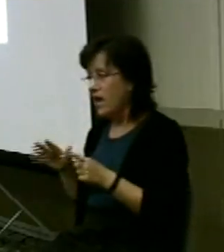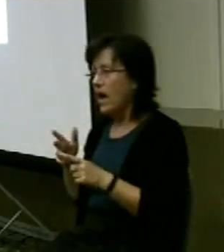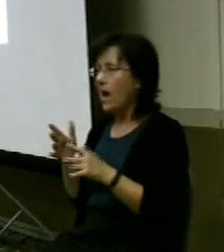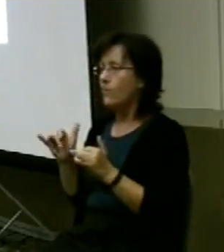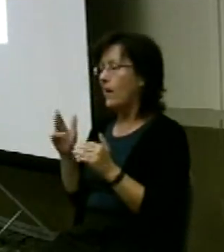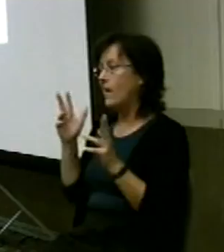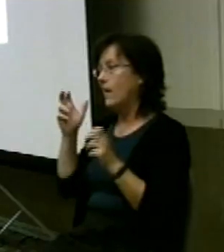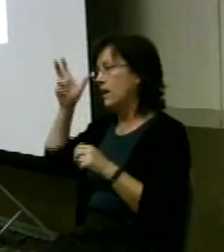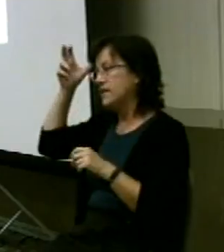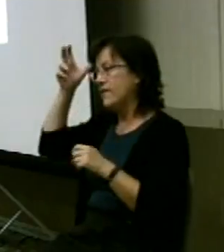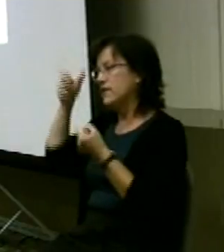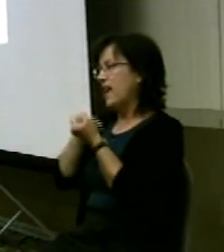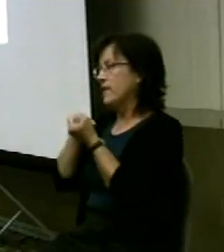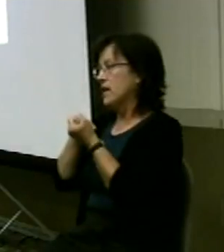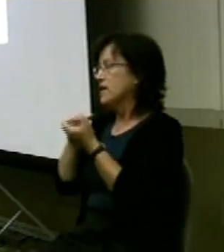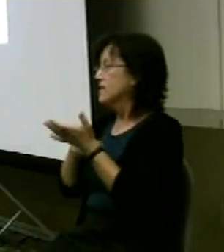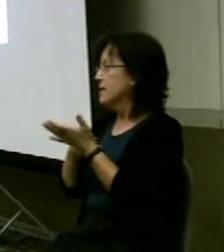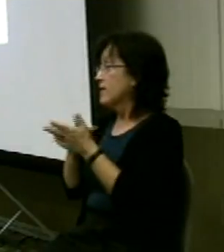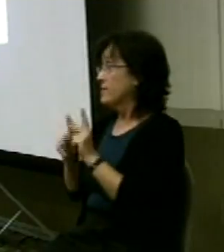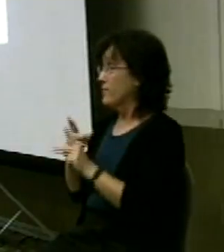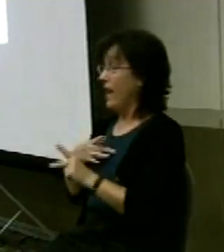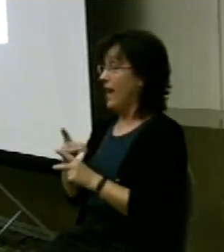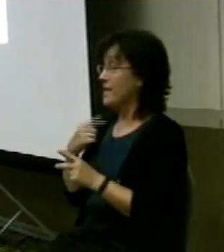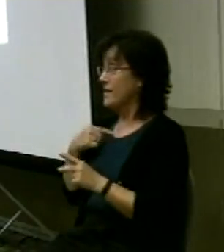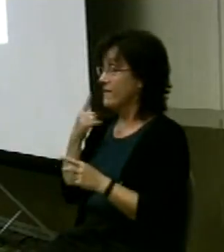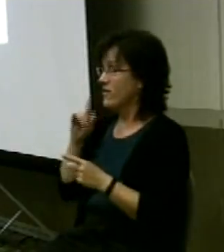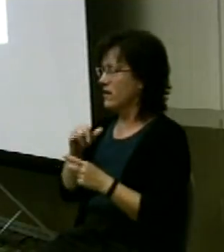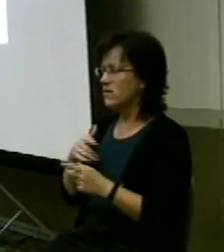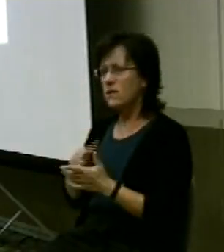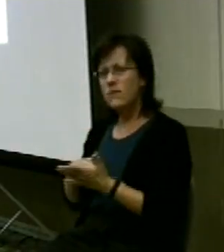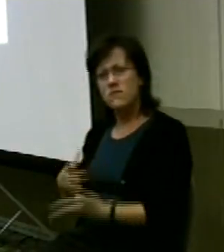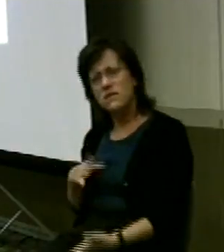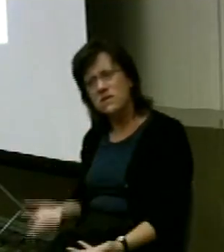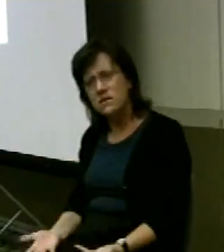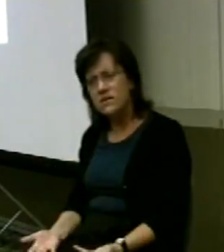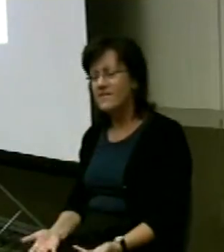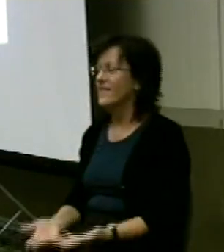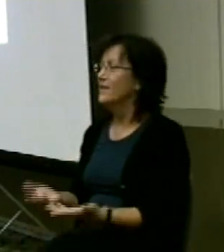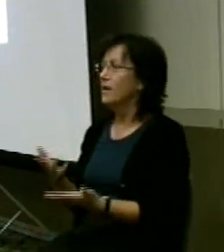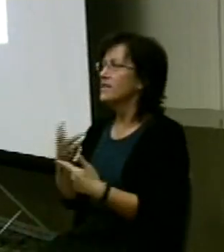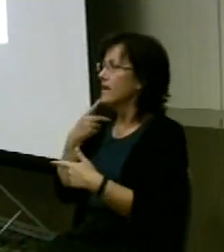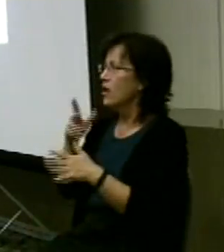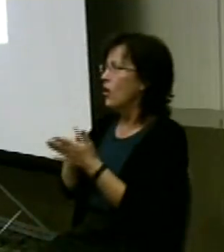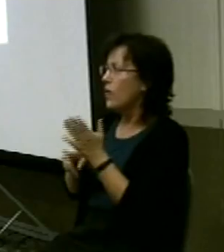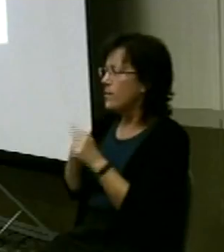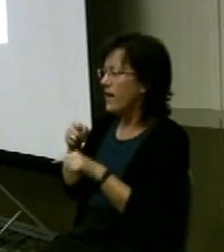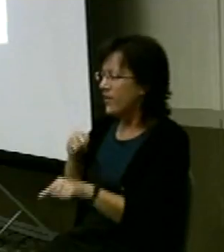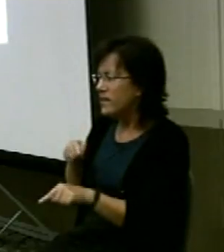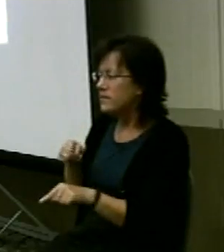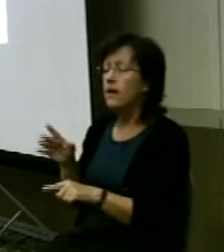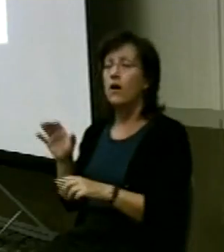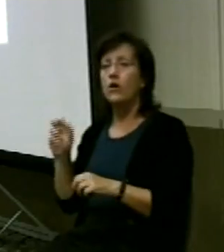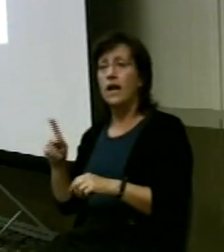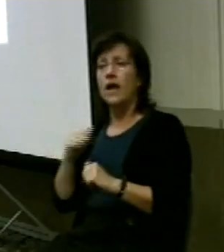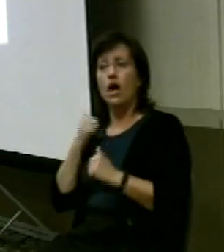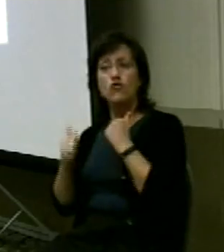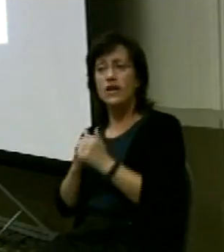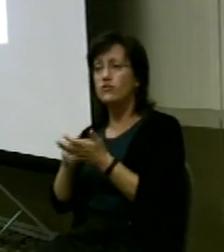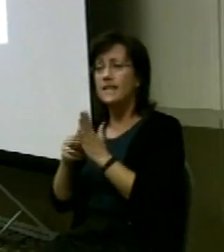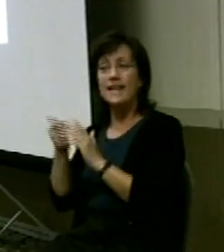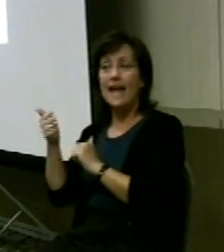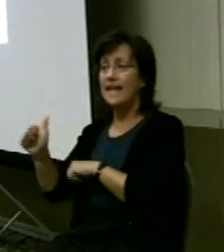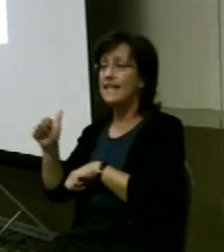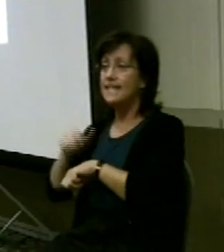advocate, and sometimes people like me for that and sometimes they don't. But I say, well, what about this? Okay, well, aggression is anytime